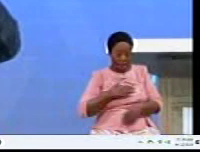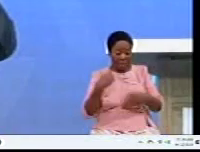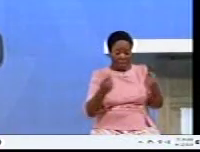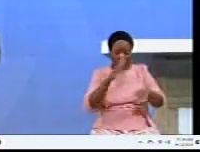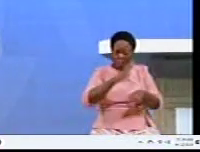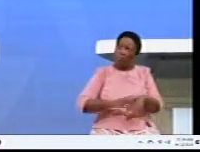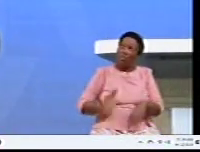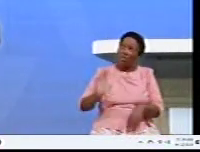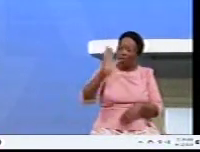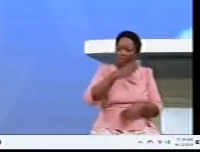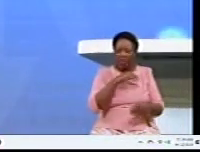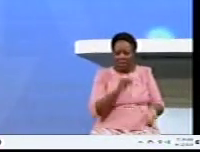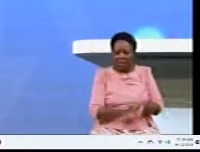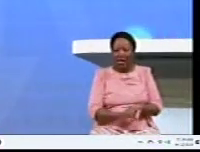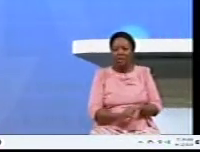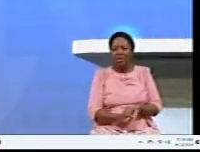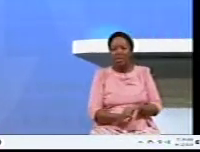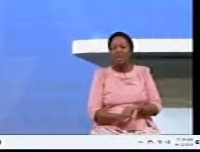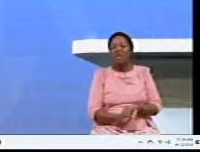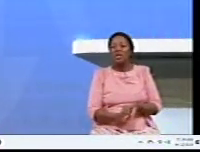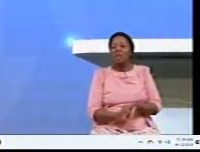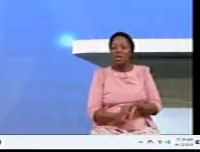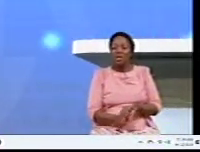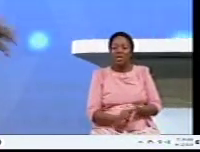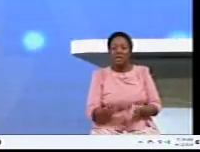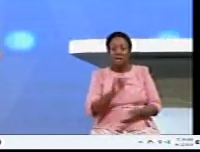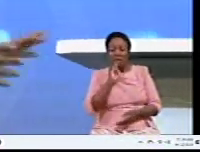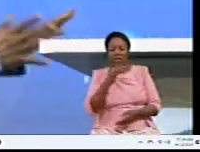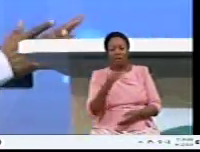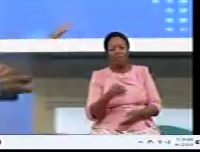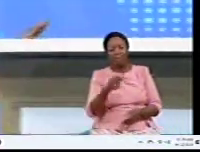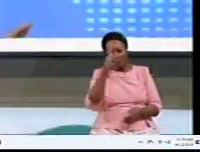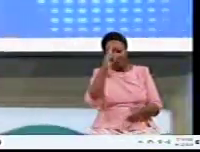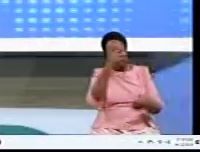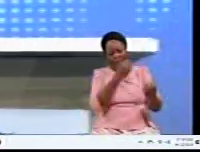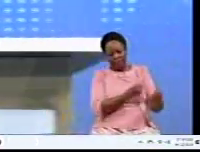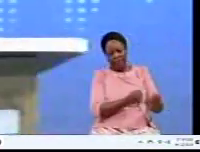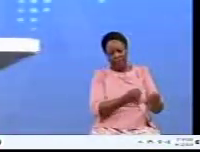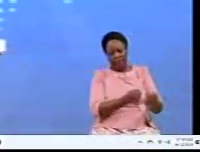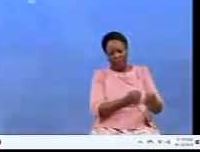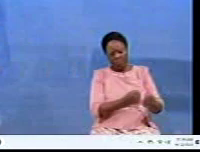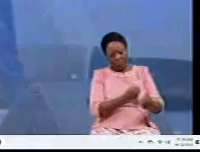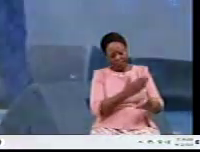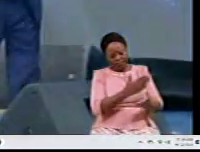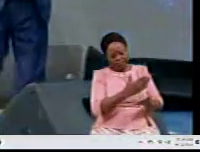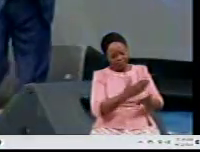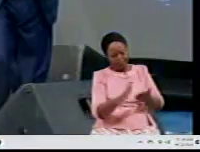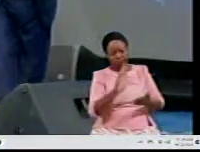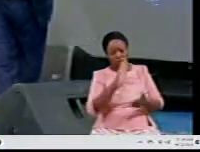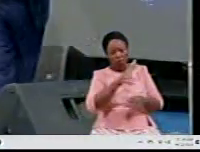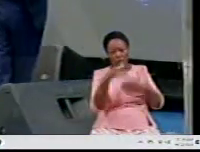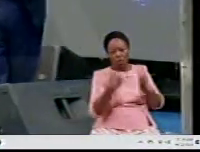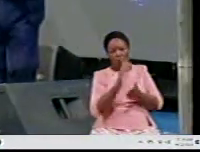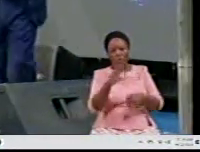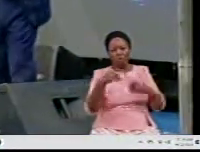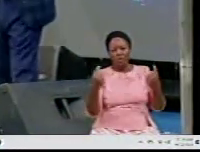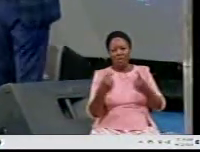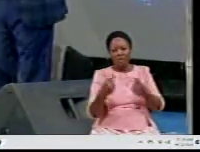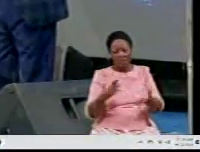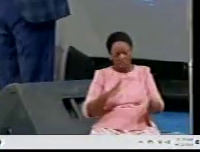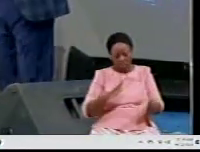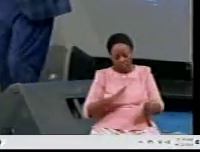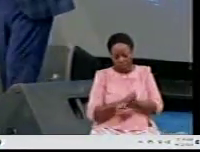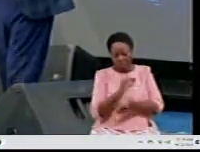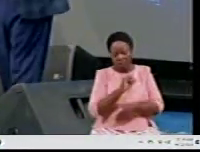that act of faith, forsaking all your sins, trusting